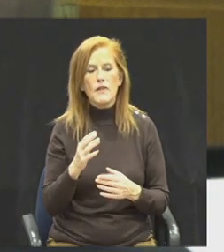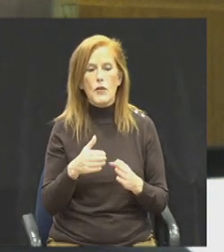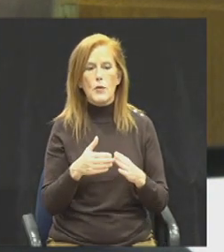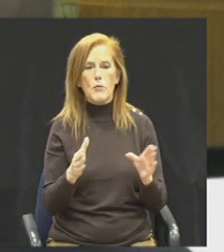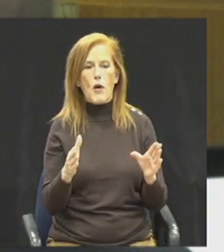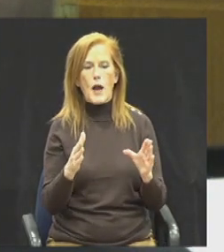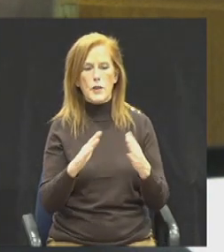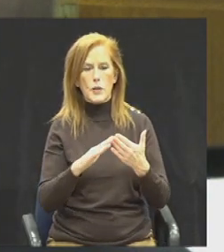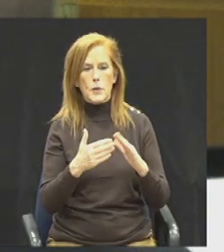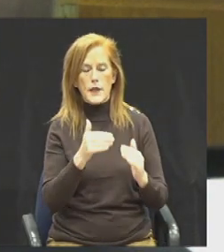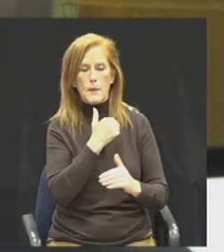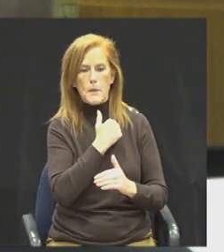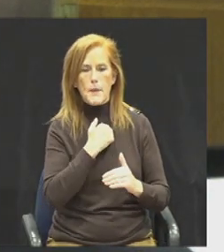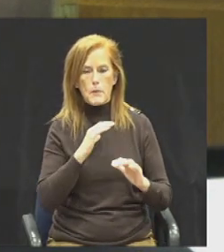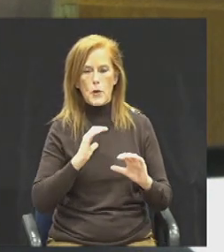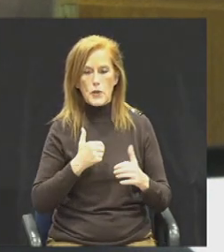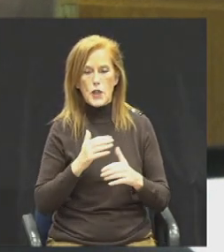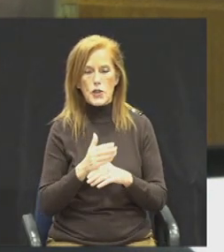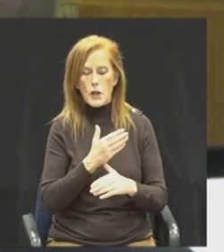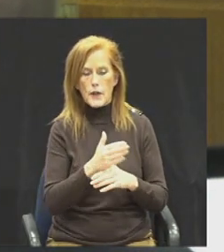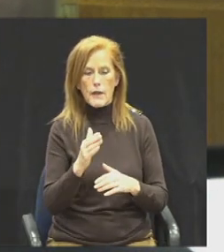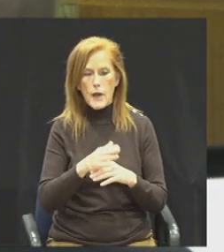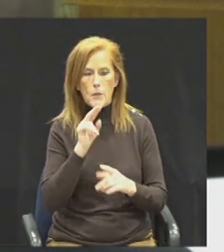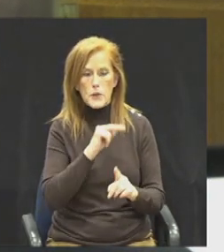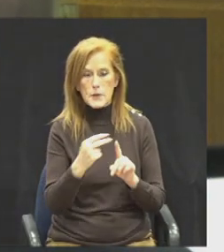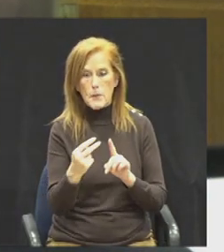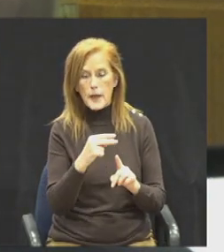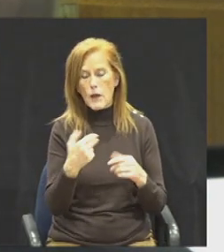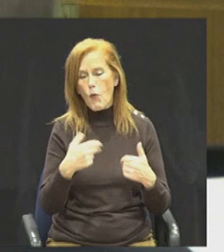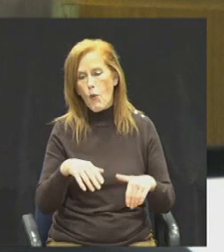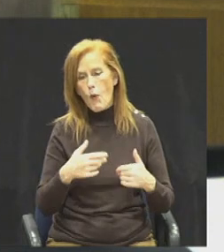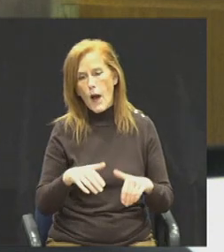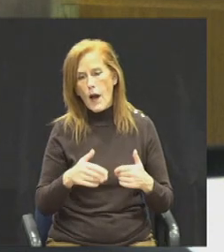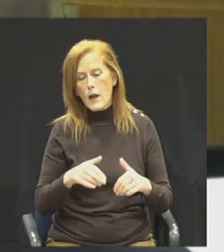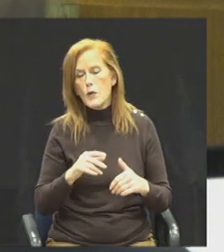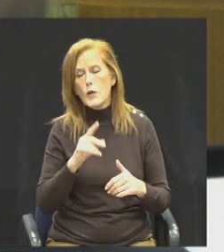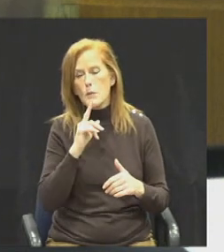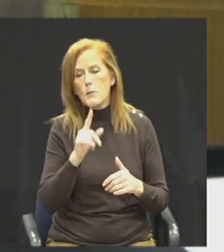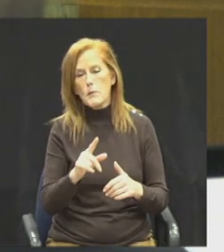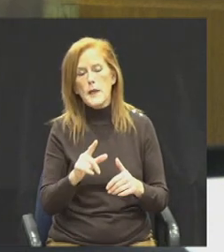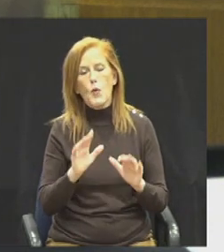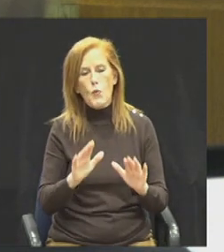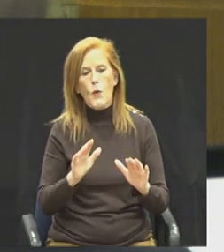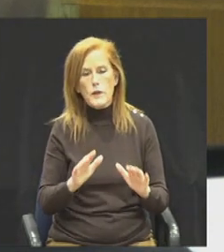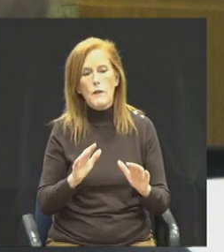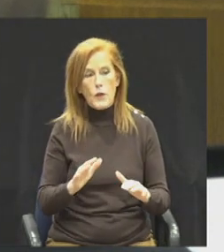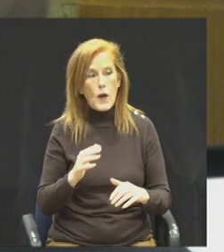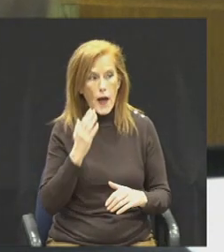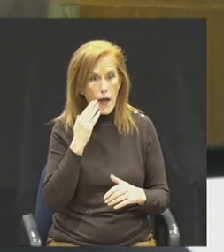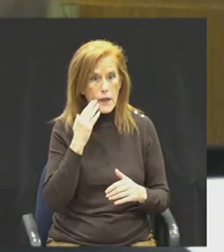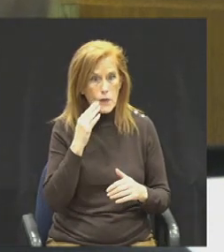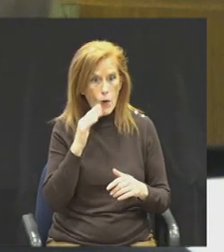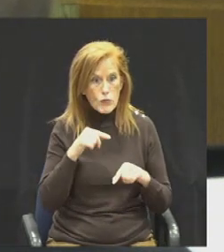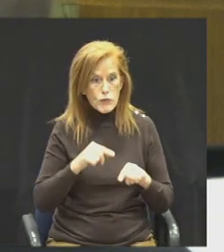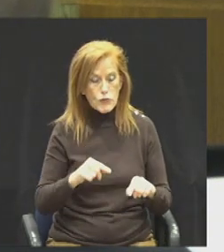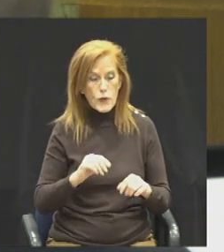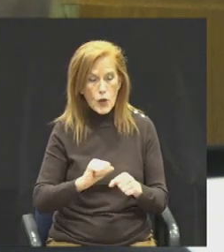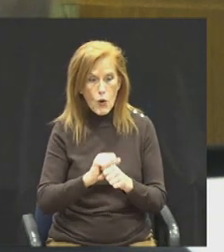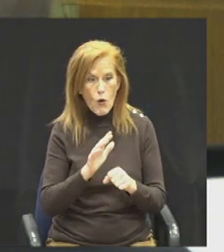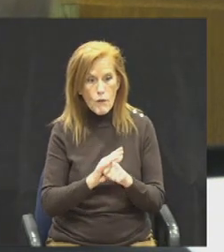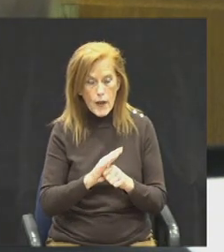those perspectives. Because I think that we all have learned a lot through COVID. And I know that we were very active with